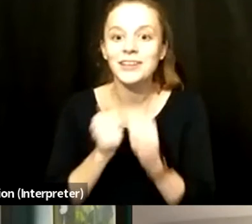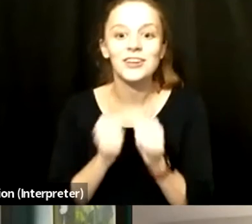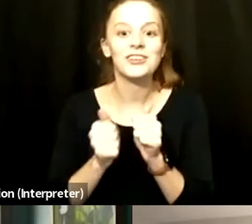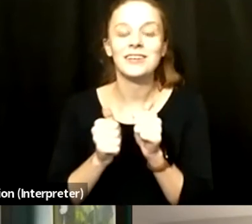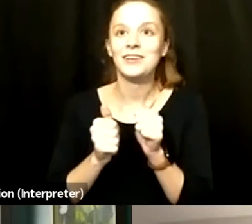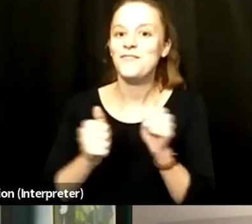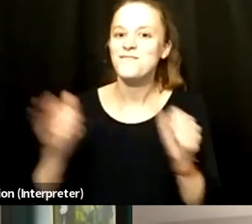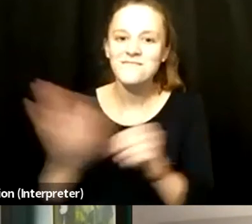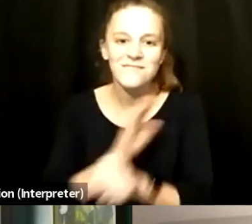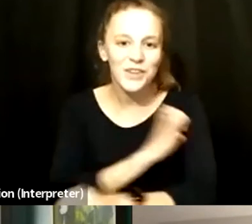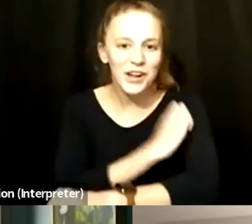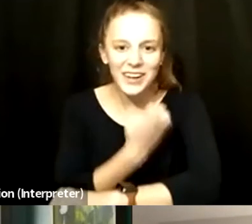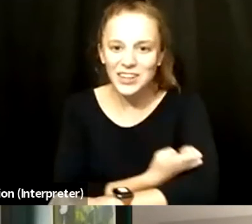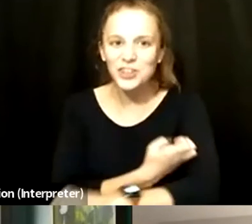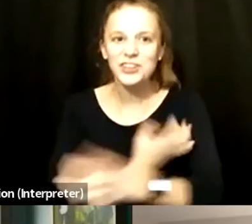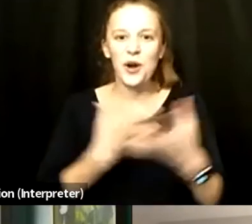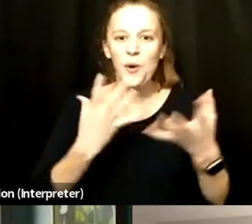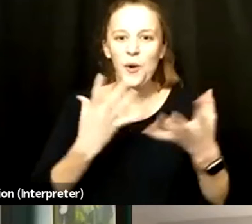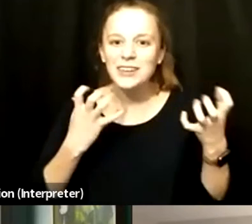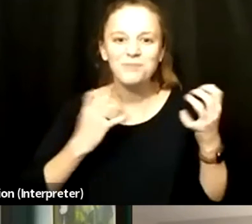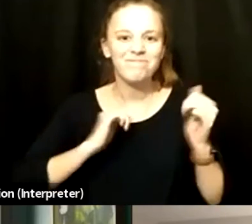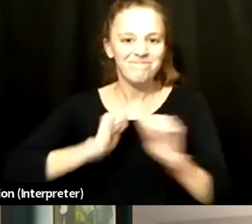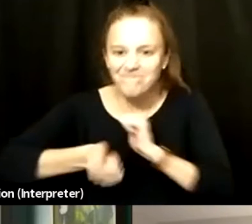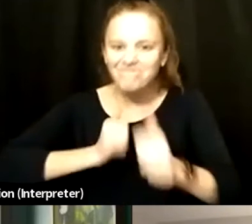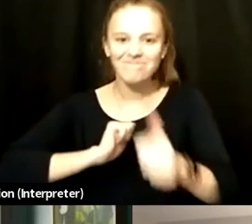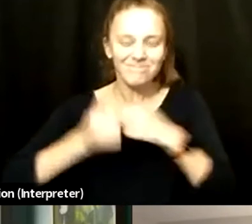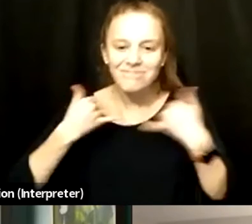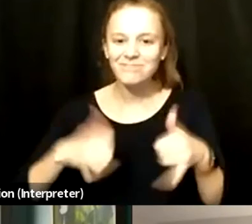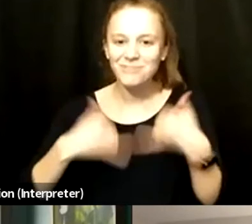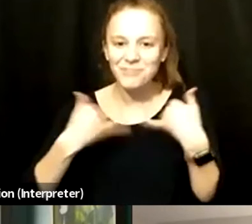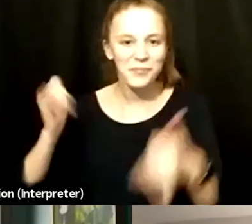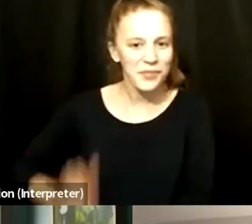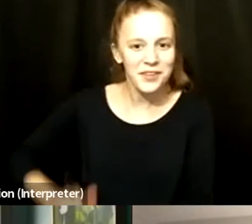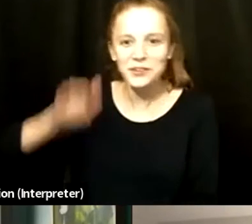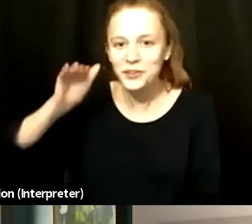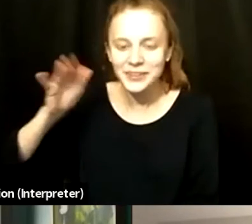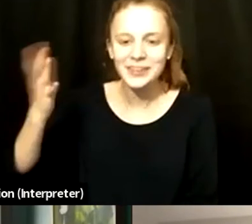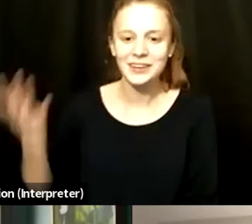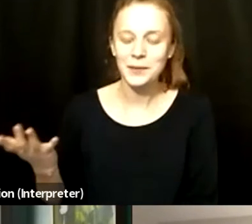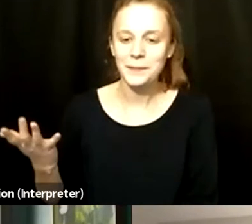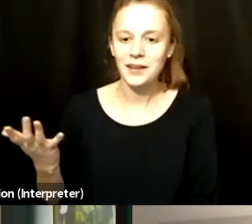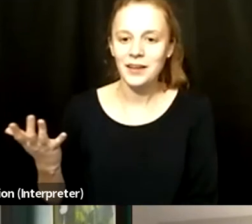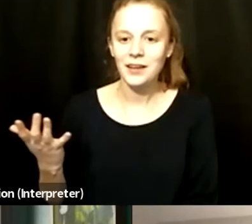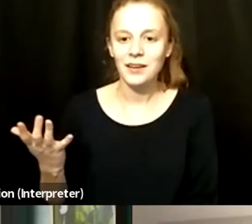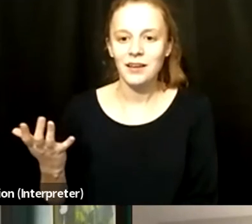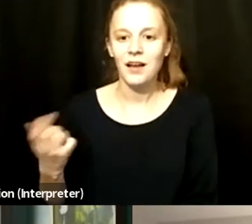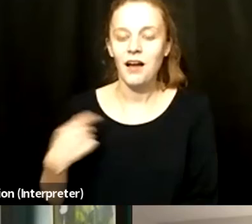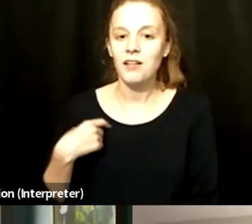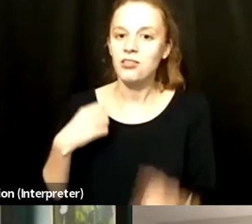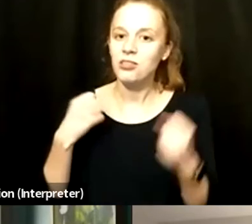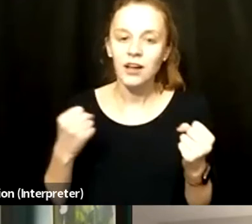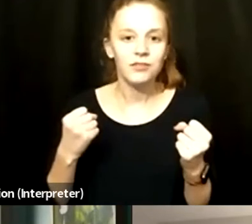hyper competitive, as I was growing up, and just loved pushing my body